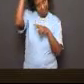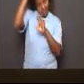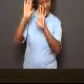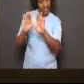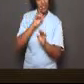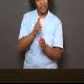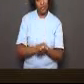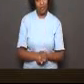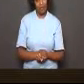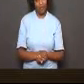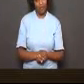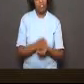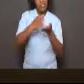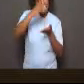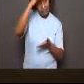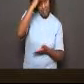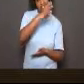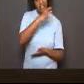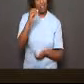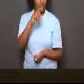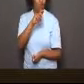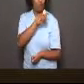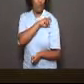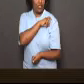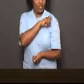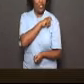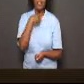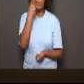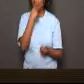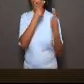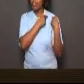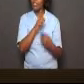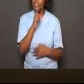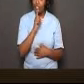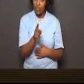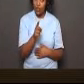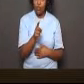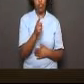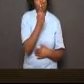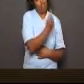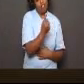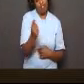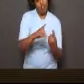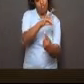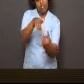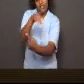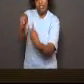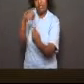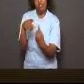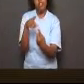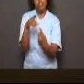Managing education and the police are the responsibilities of each regional